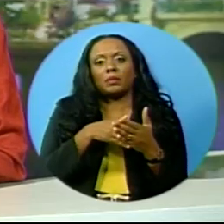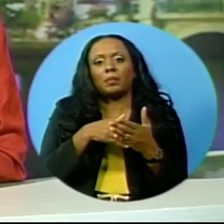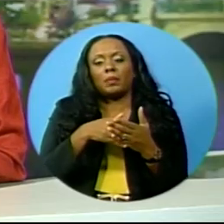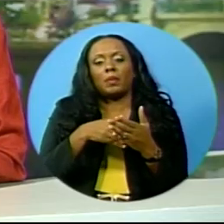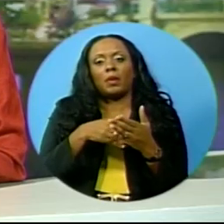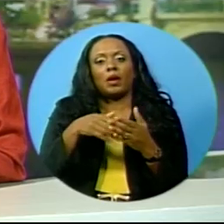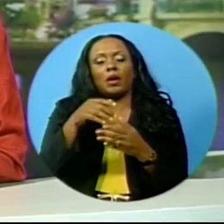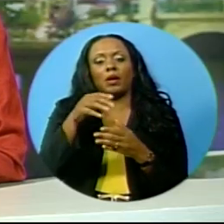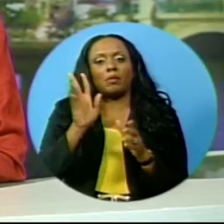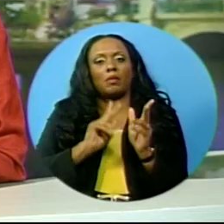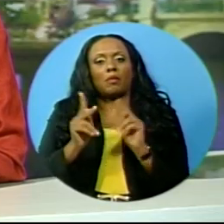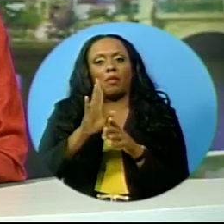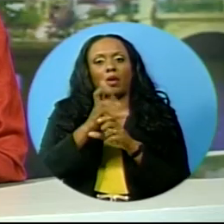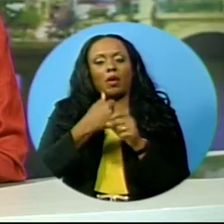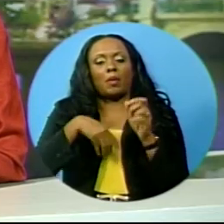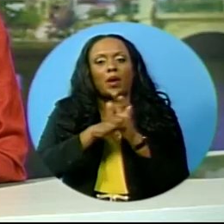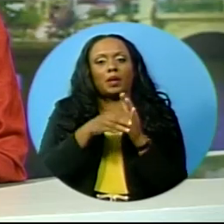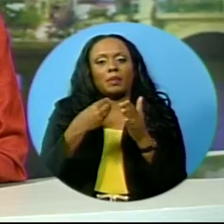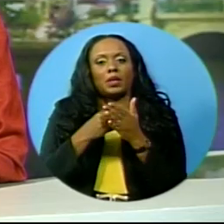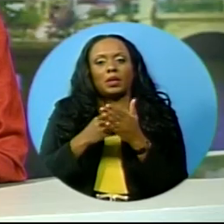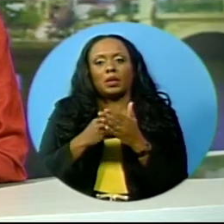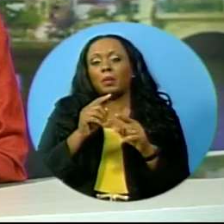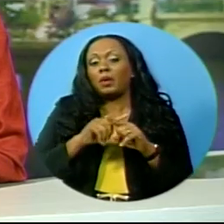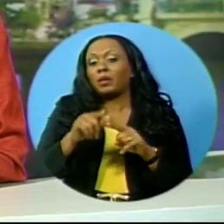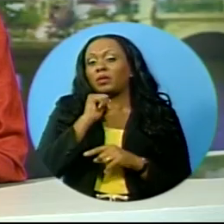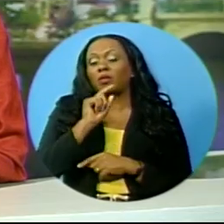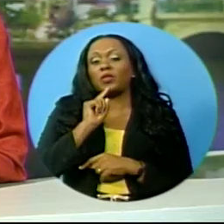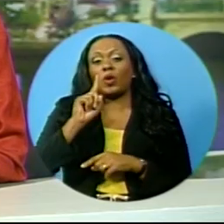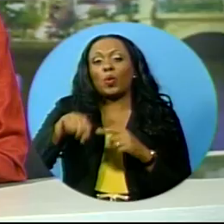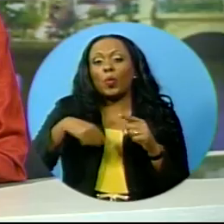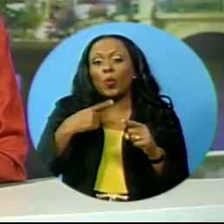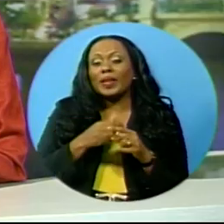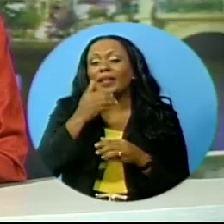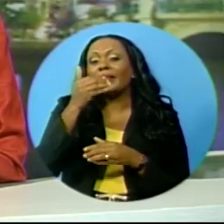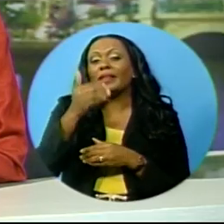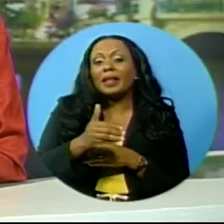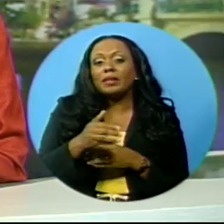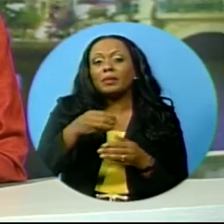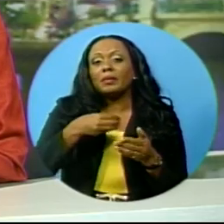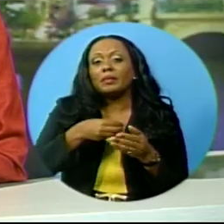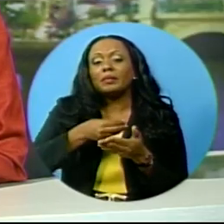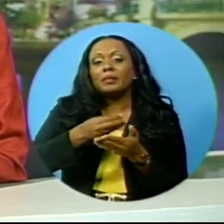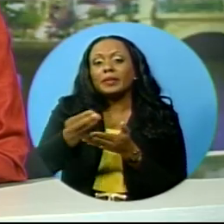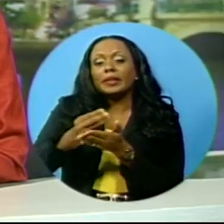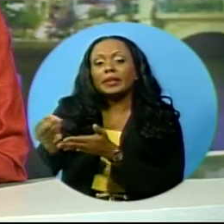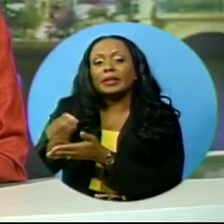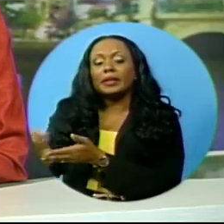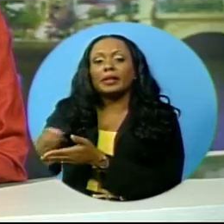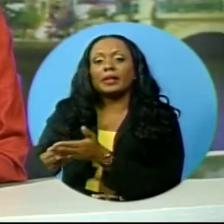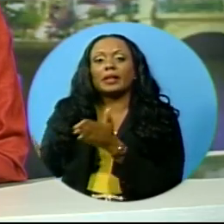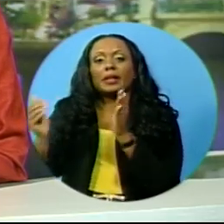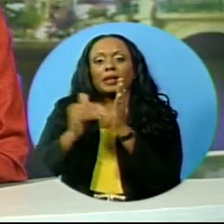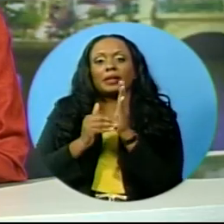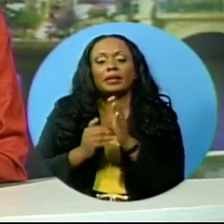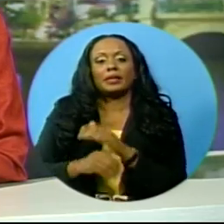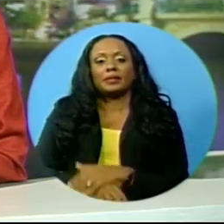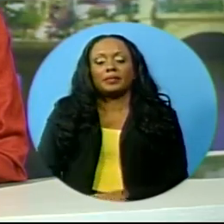there's no indication as yet as to when the next set of funds will be issued or what the quantities will